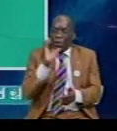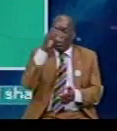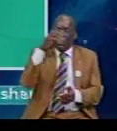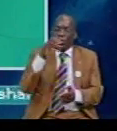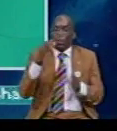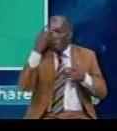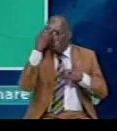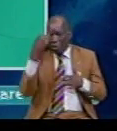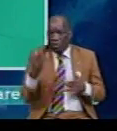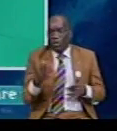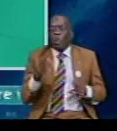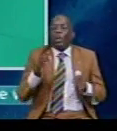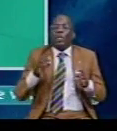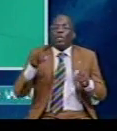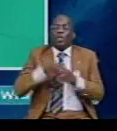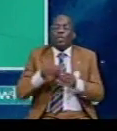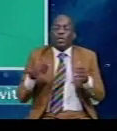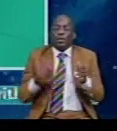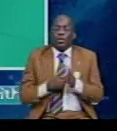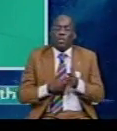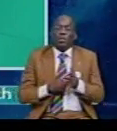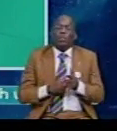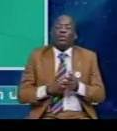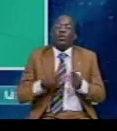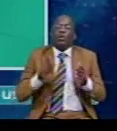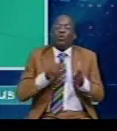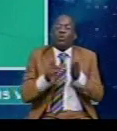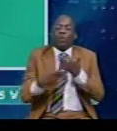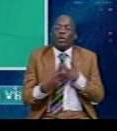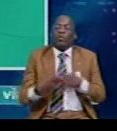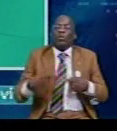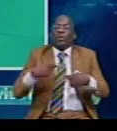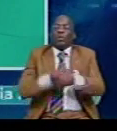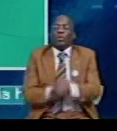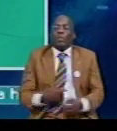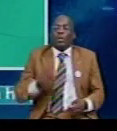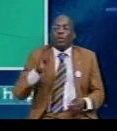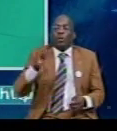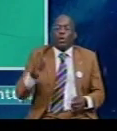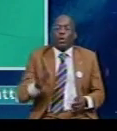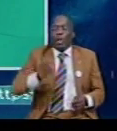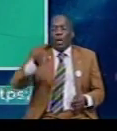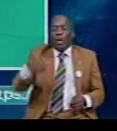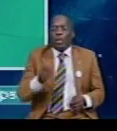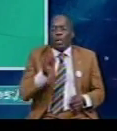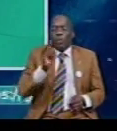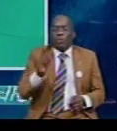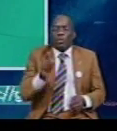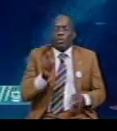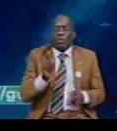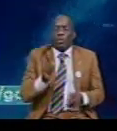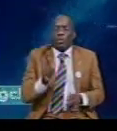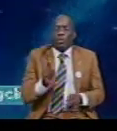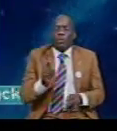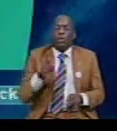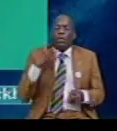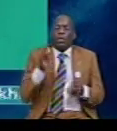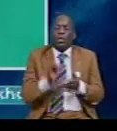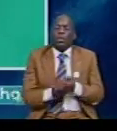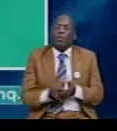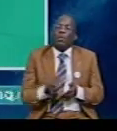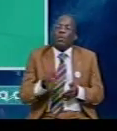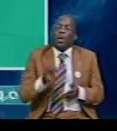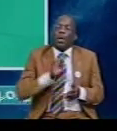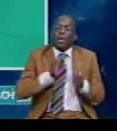this GCK day one. Hallelujah. Debbie from YouTube wrote, I thank God for healing me